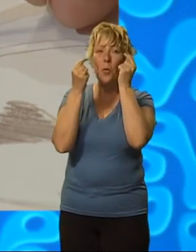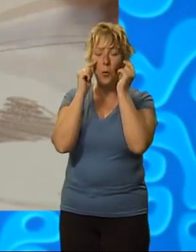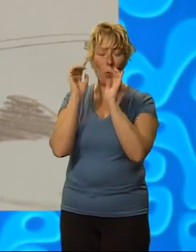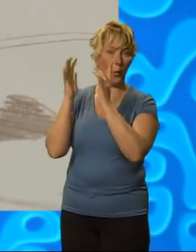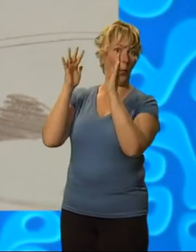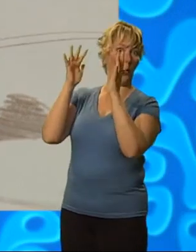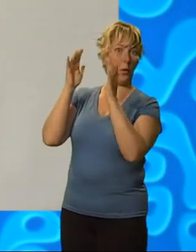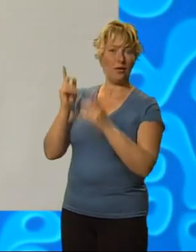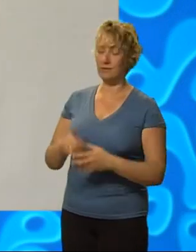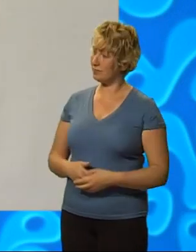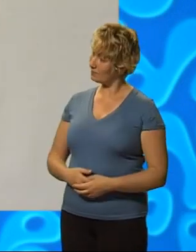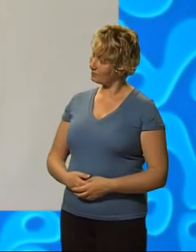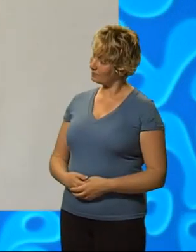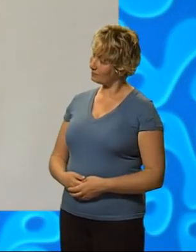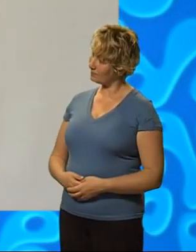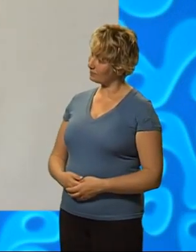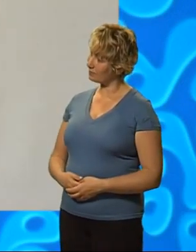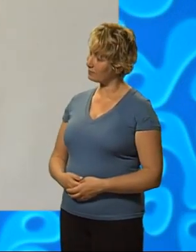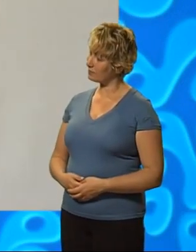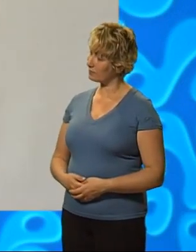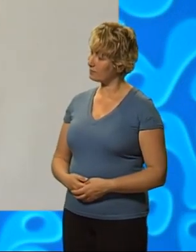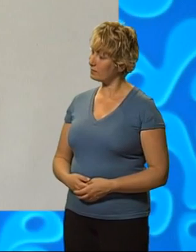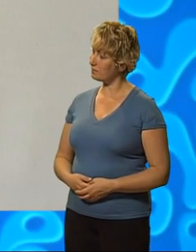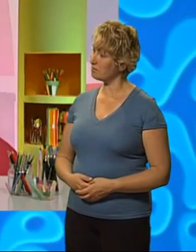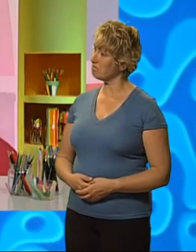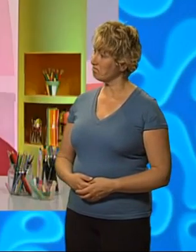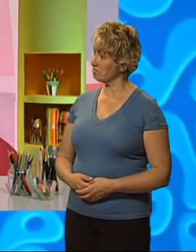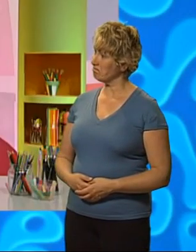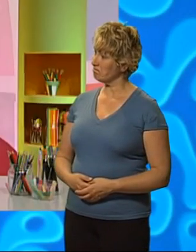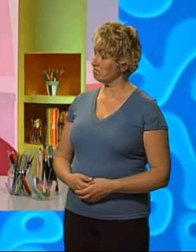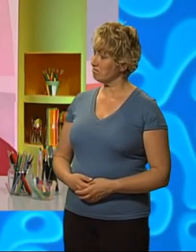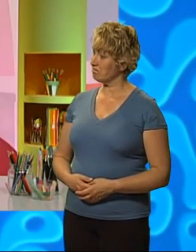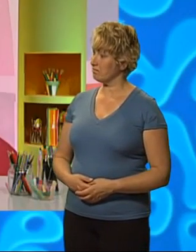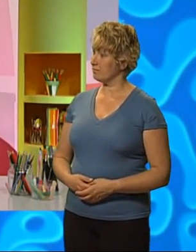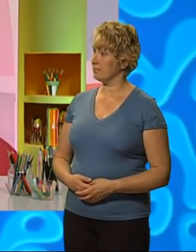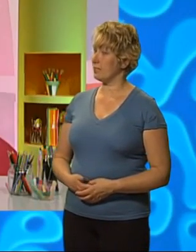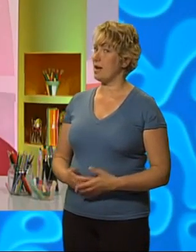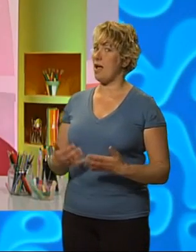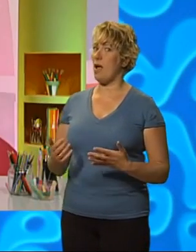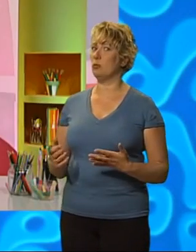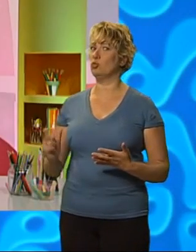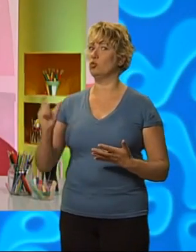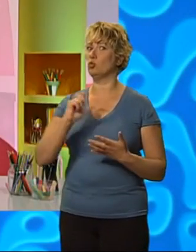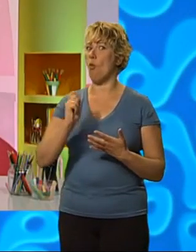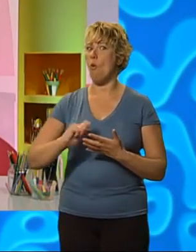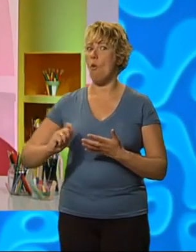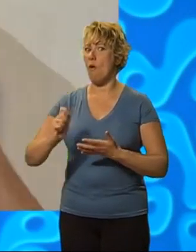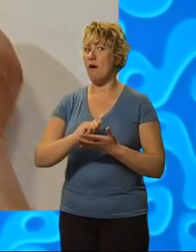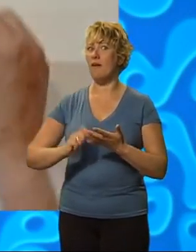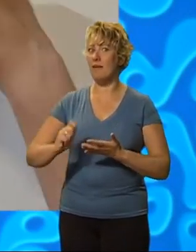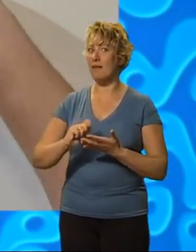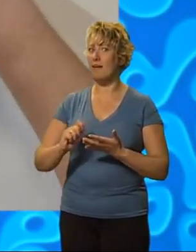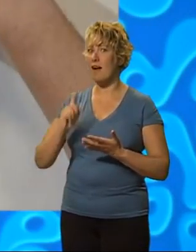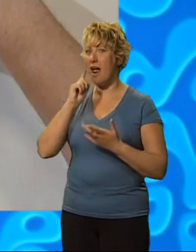so it looks like a nice shine on it. Wonderful. Now, let's go on with the chalks to